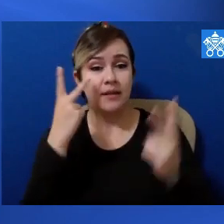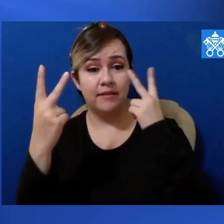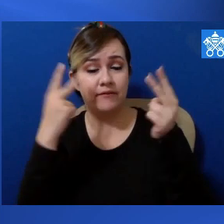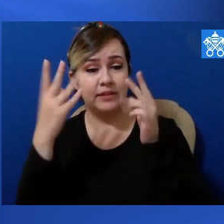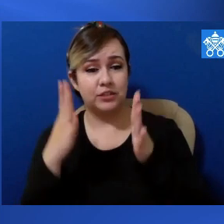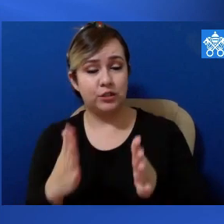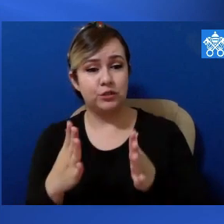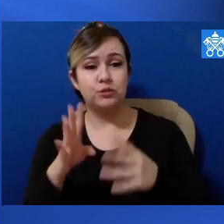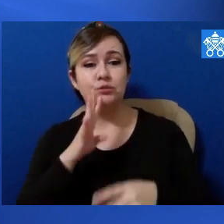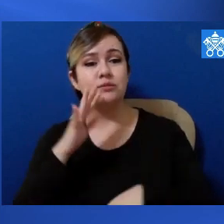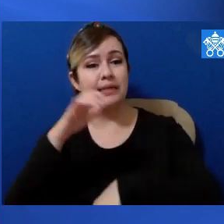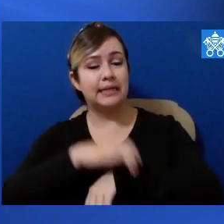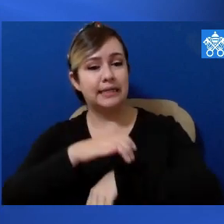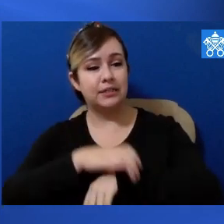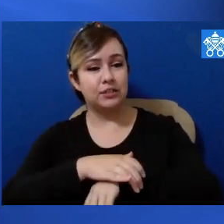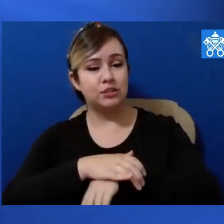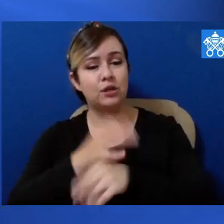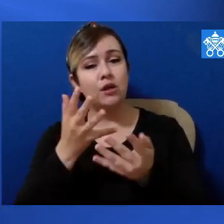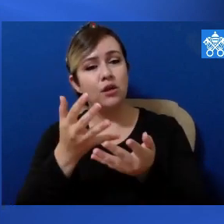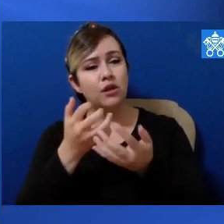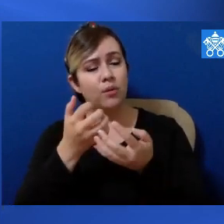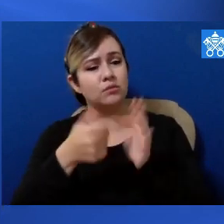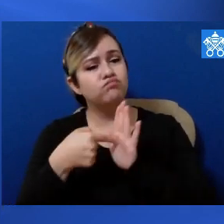the English-speaking pilgrims and visitors